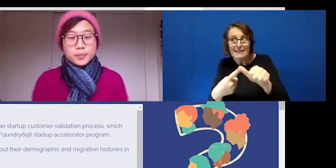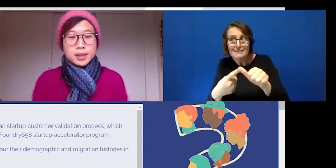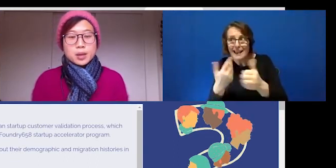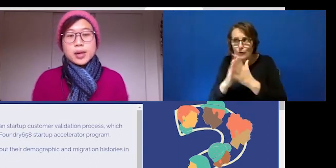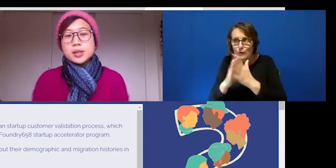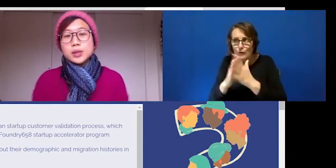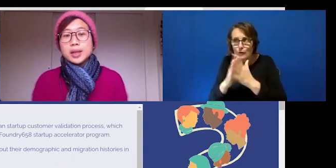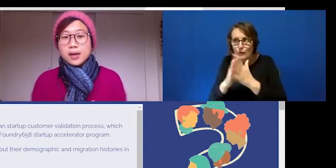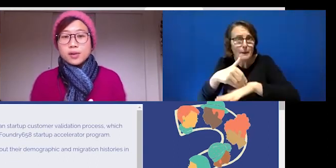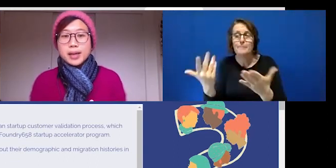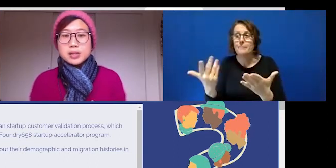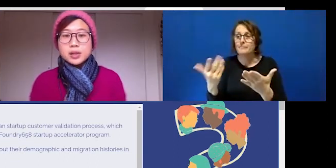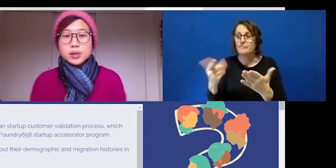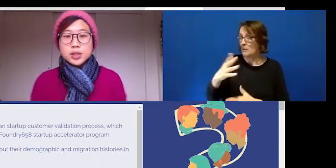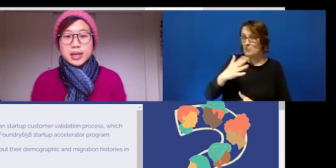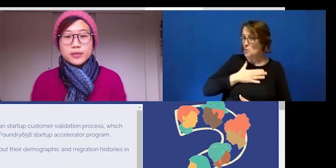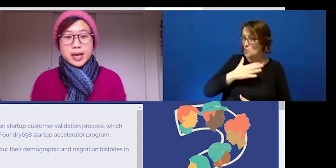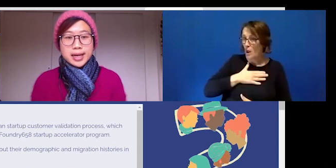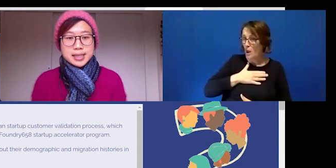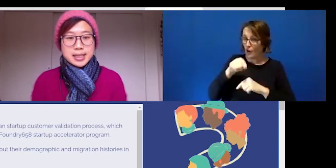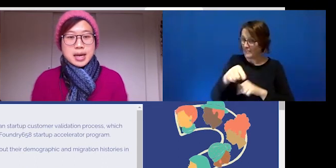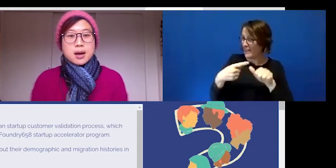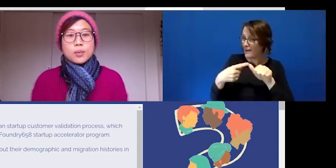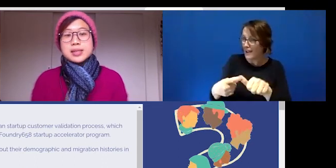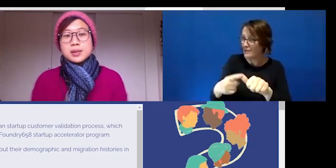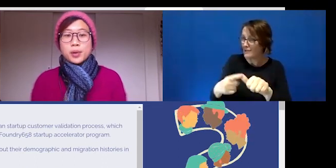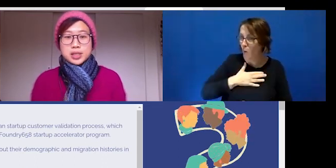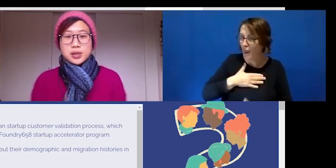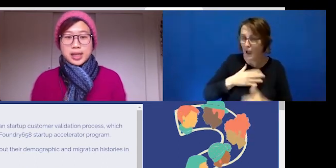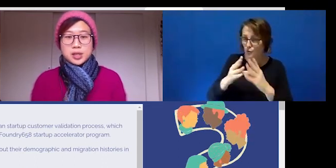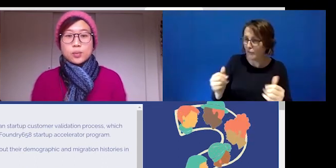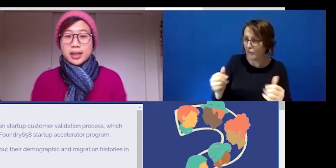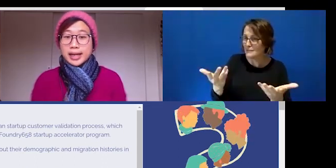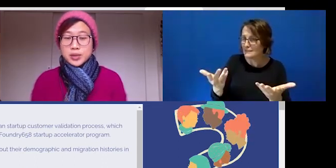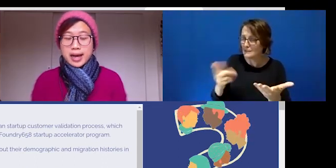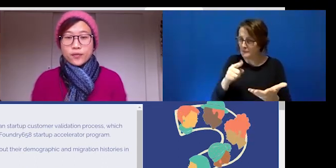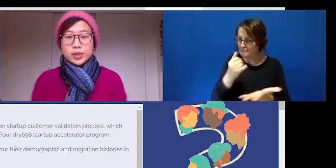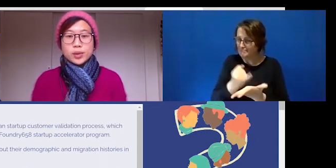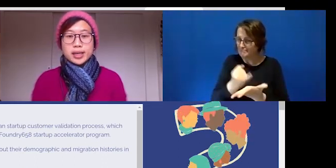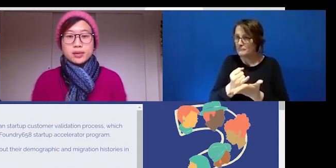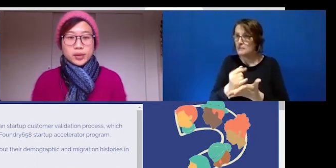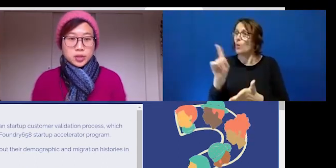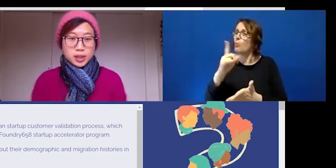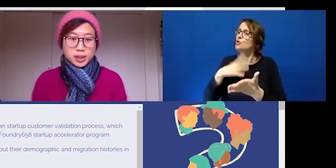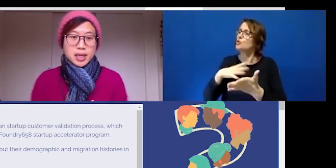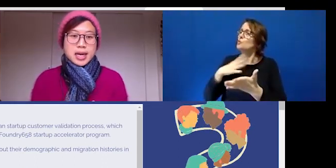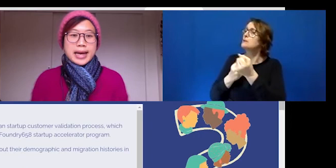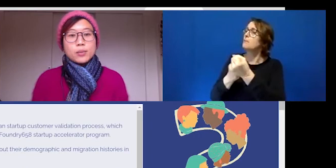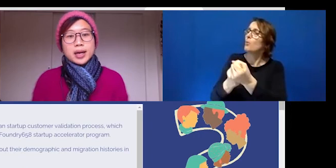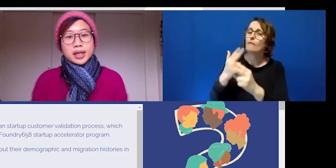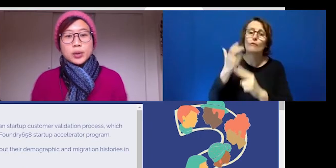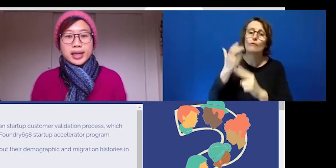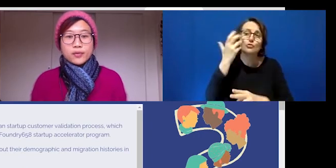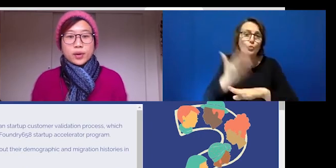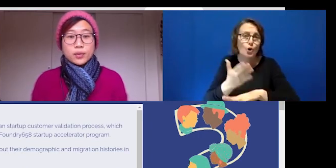problem? What don't you love about the solutions you have tried? What support do you need or would like to have for your work in the future? And